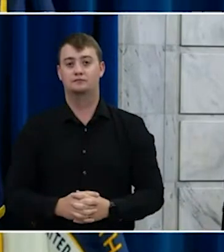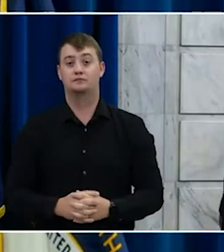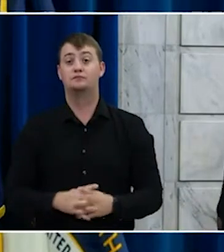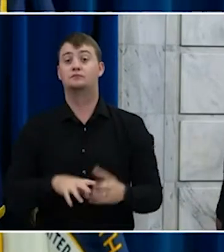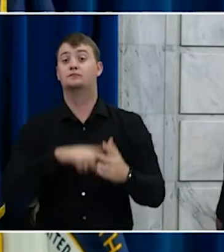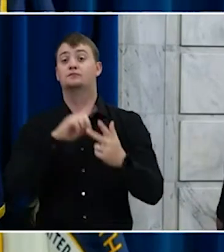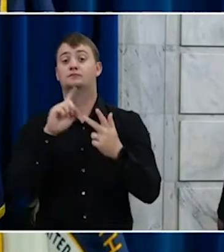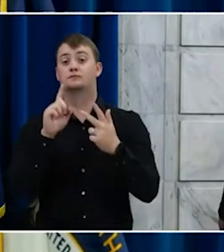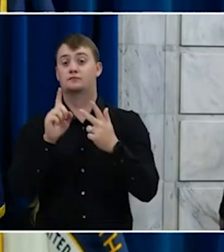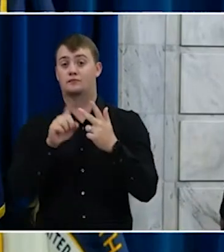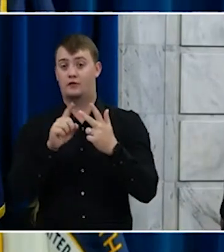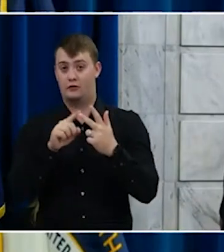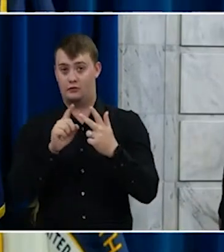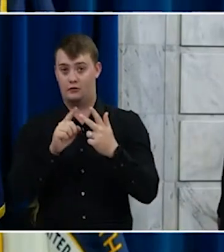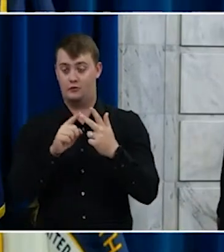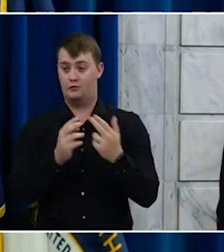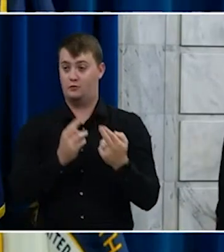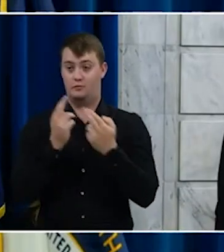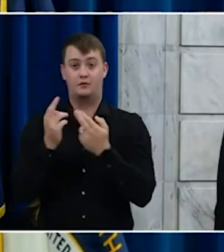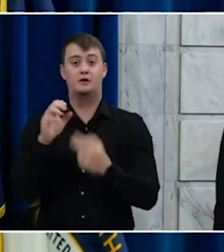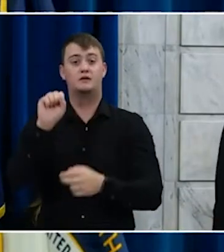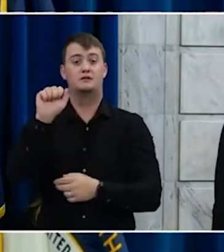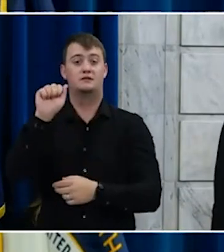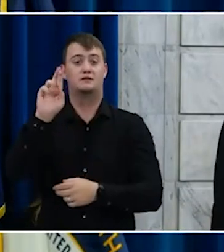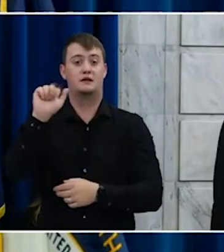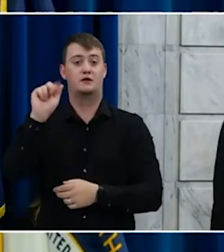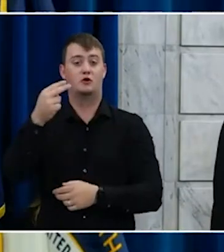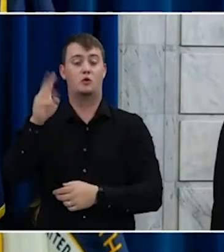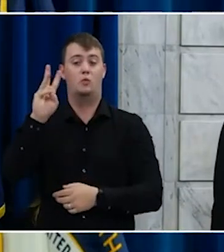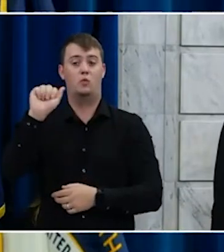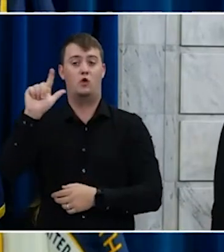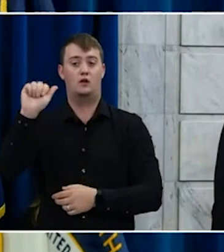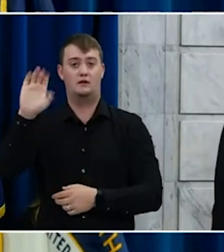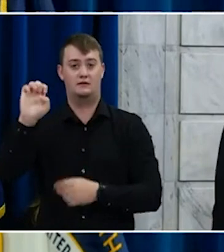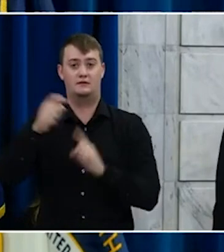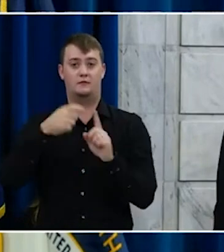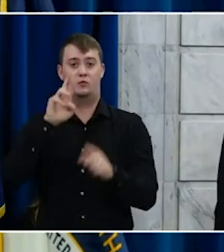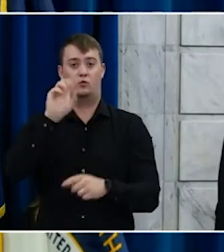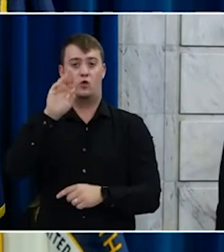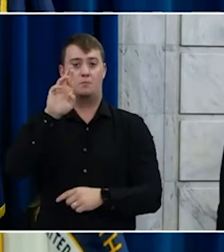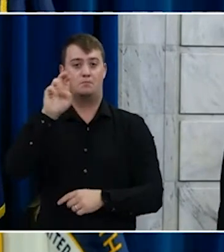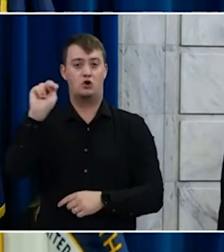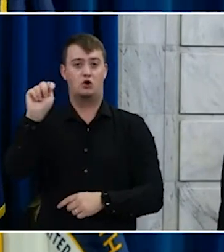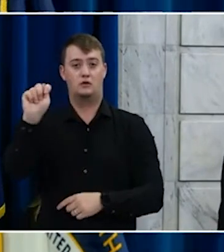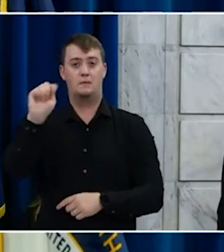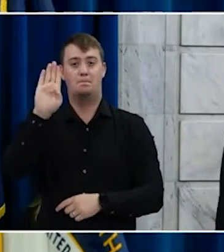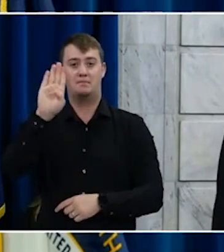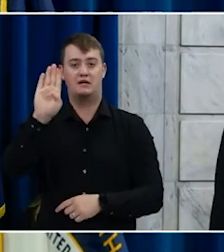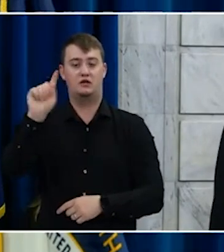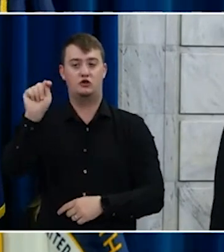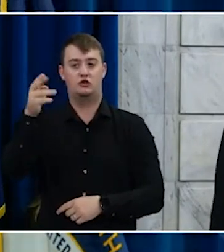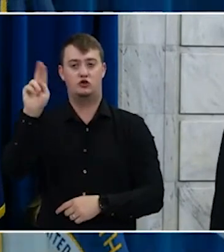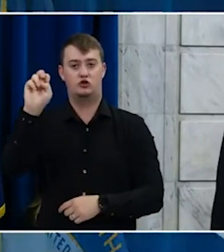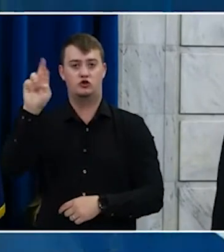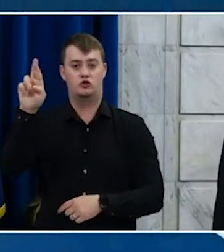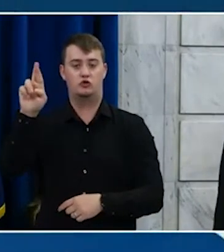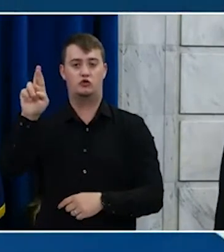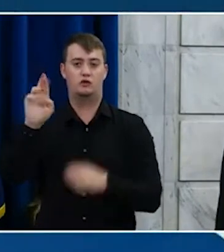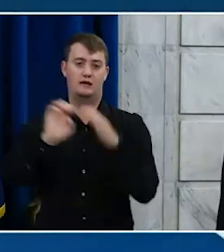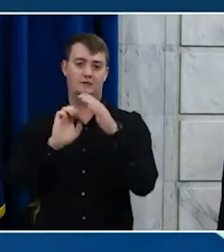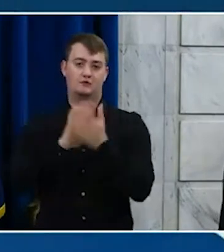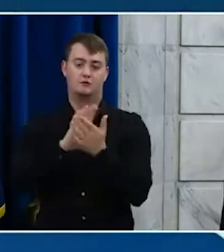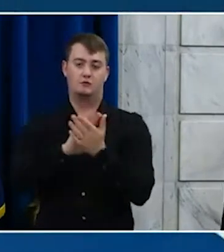Our 3rd nominee is Sarah Wallace from Robert B. Turner Elementary School in Anderson County.